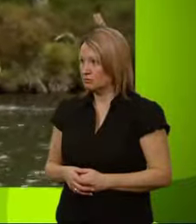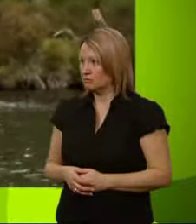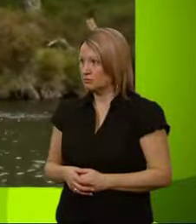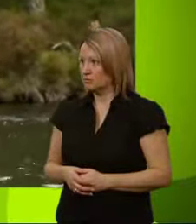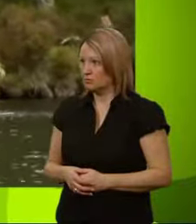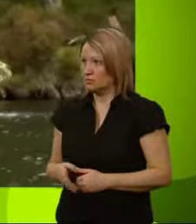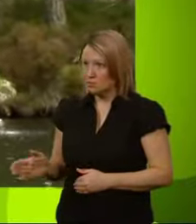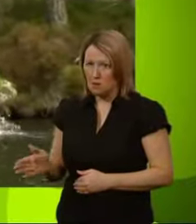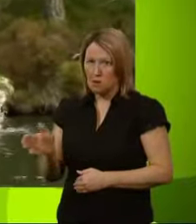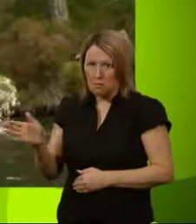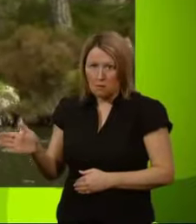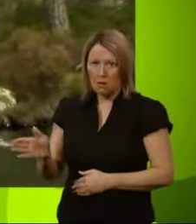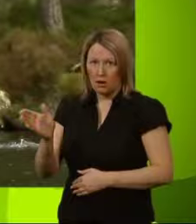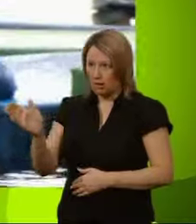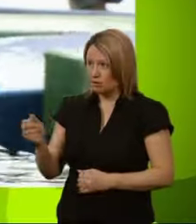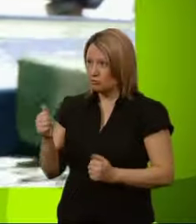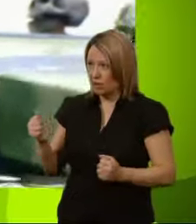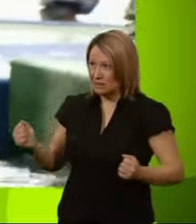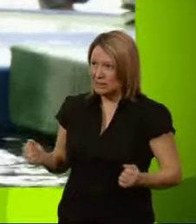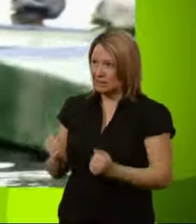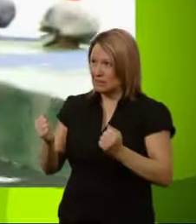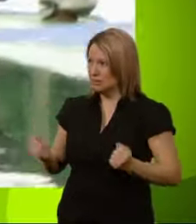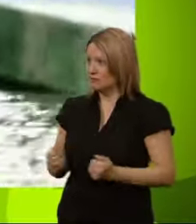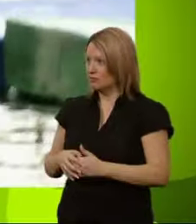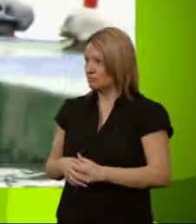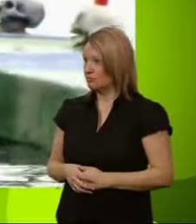Almost there, Dyrell. Fine effort, my young friend.